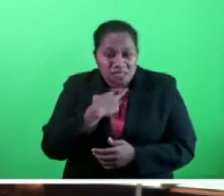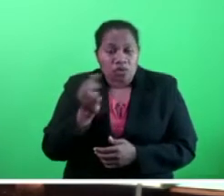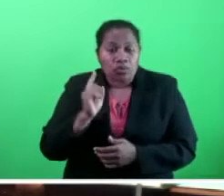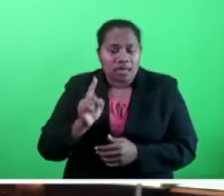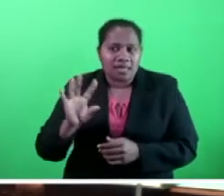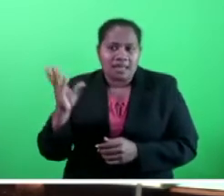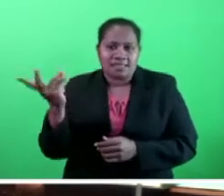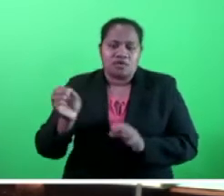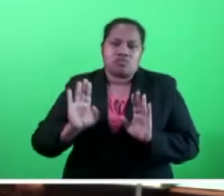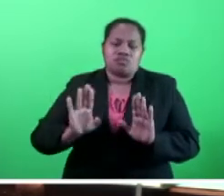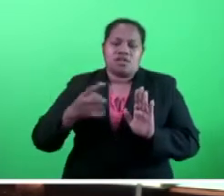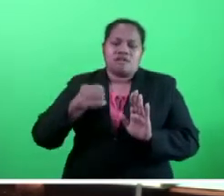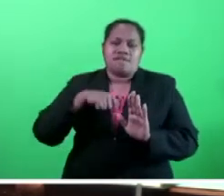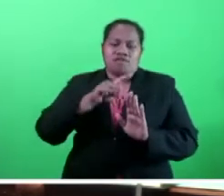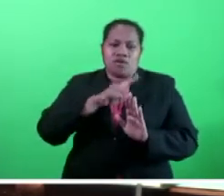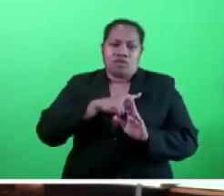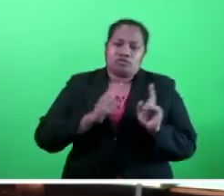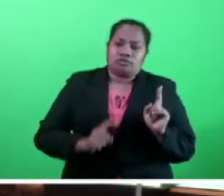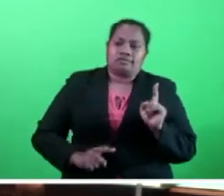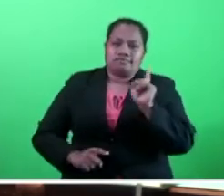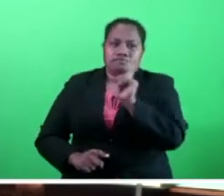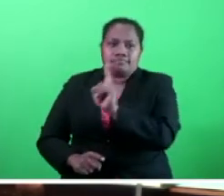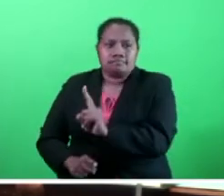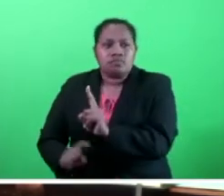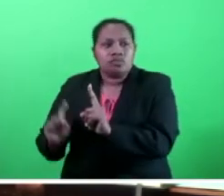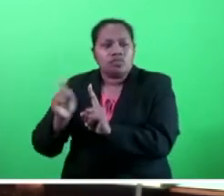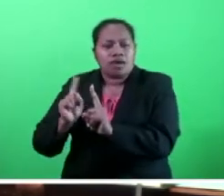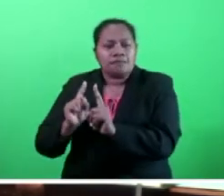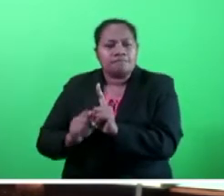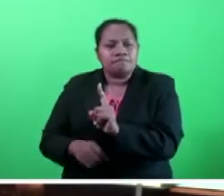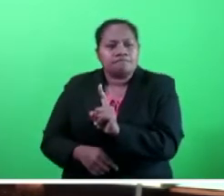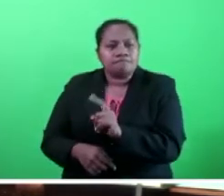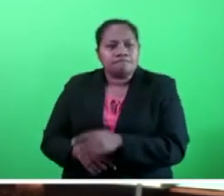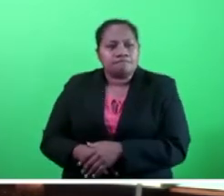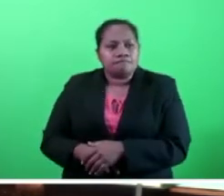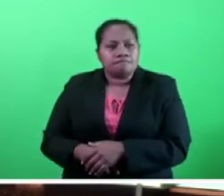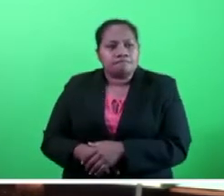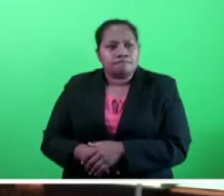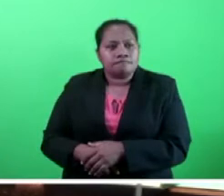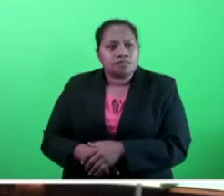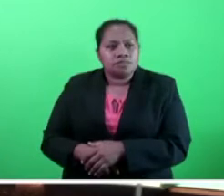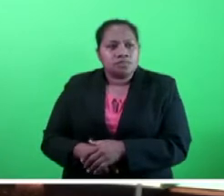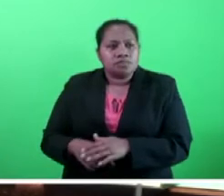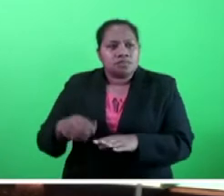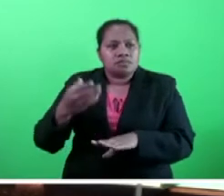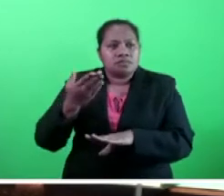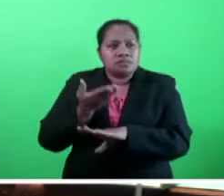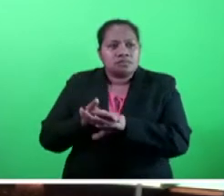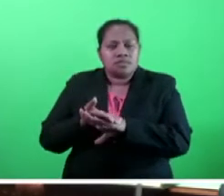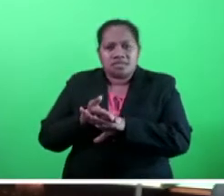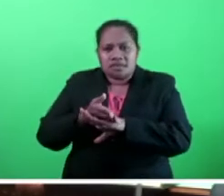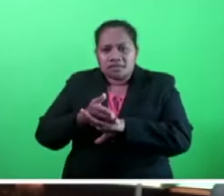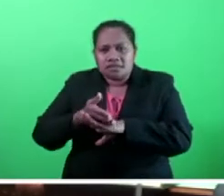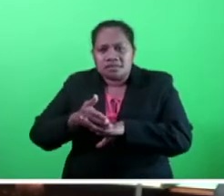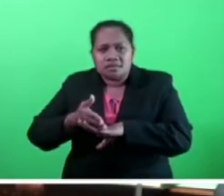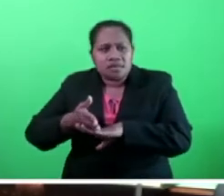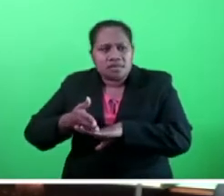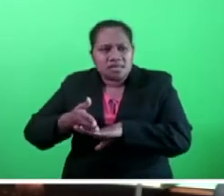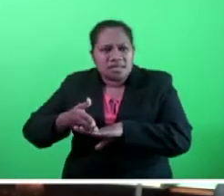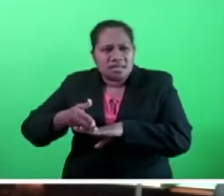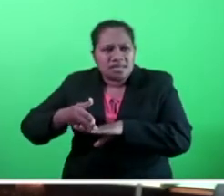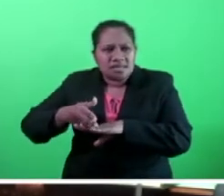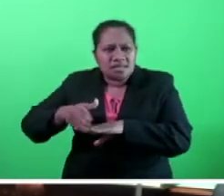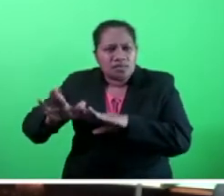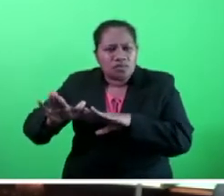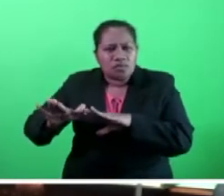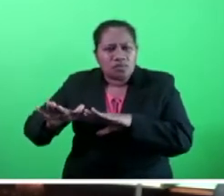us to get to them the new high-yielding Senepal breed that we have got now, which will be